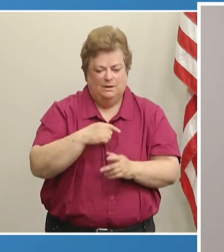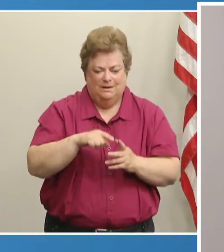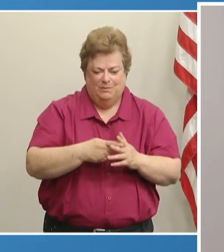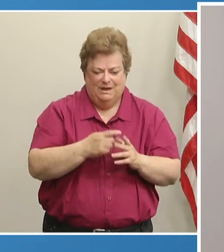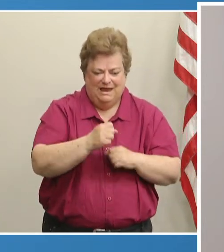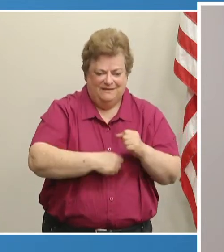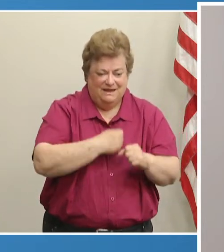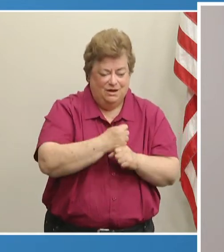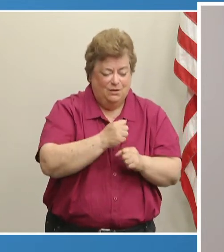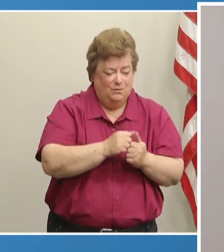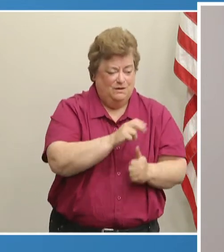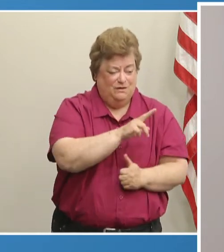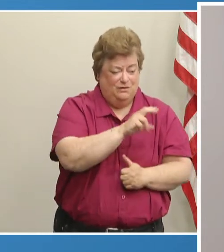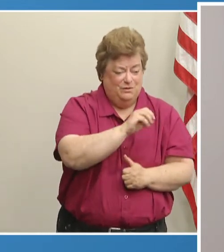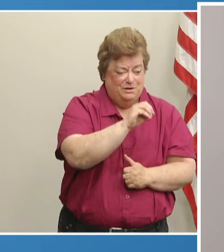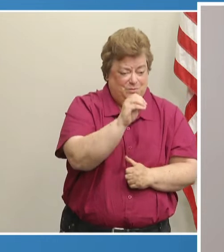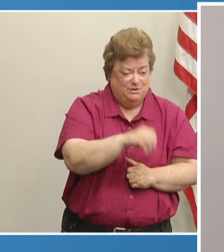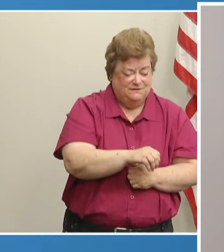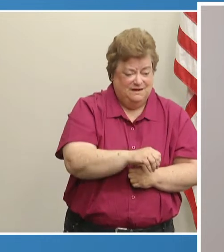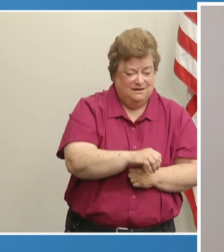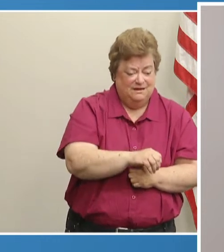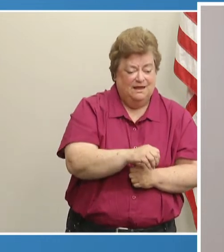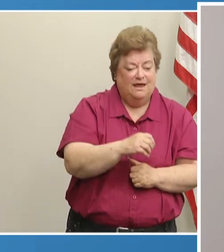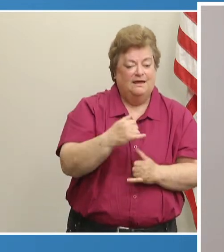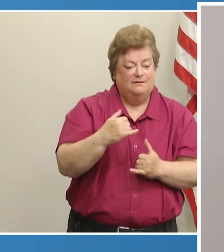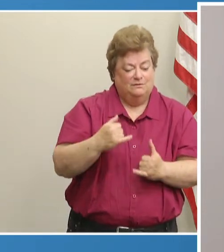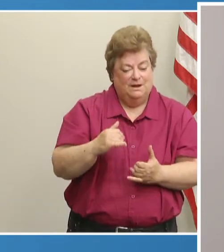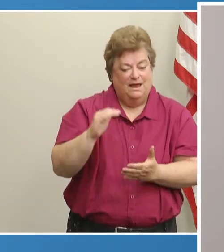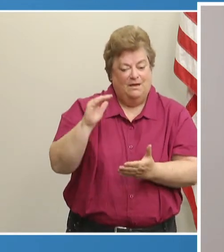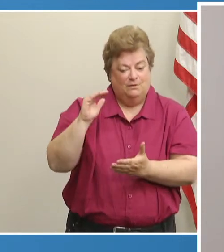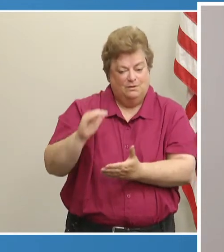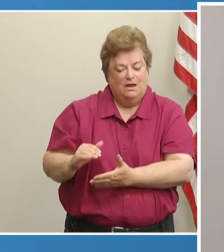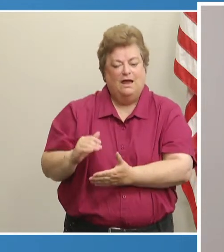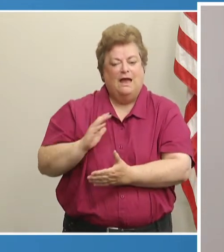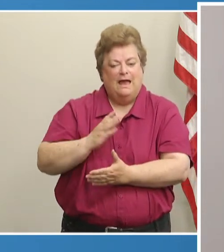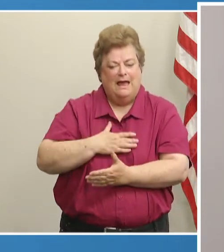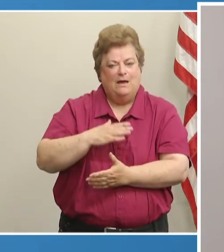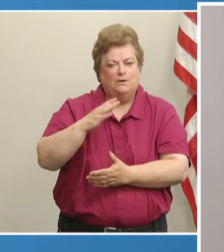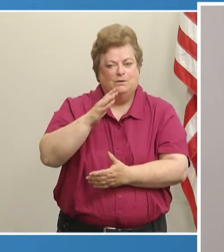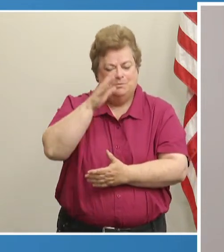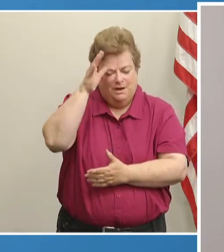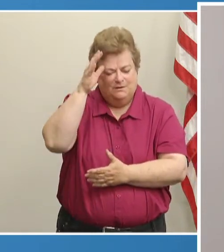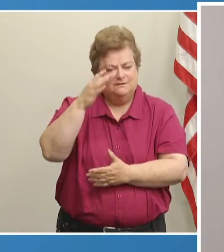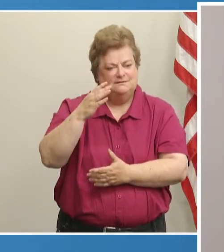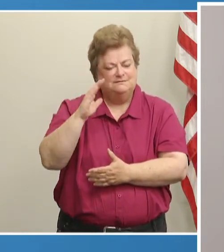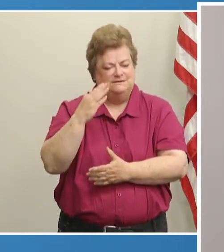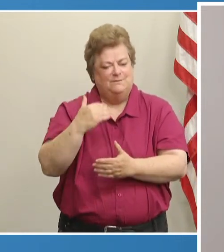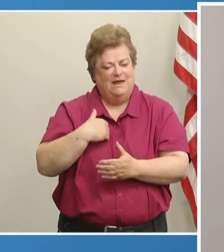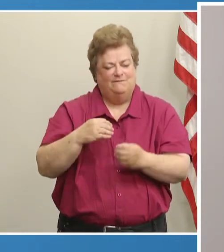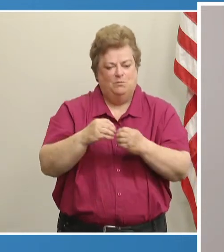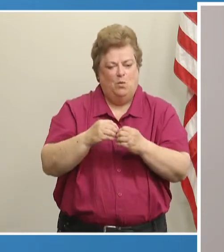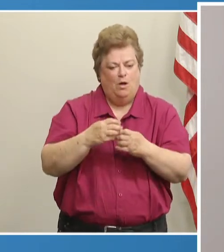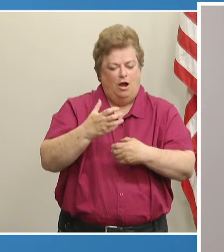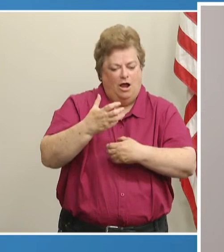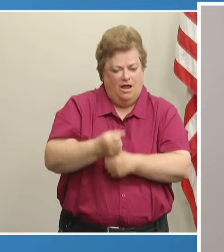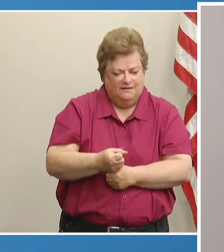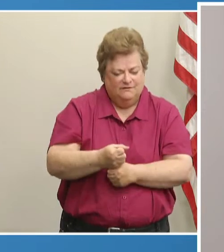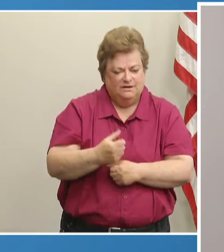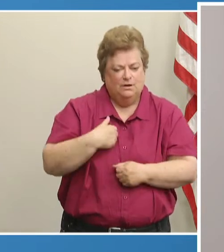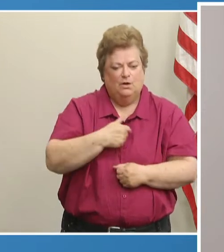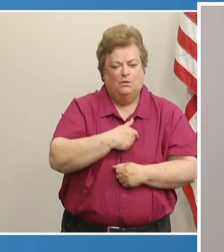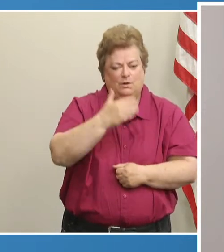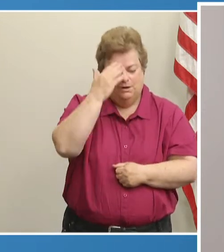over 30%. I believe that reflects that more of our parents have confidence in how safe our schools are. And we know this, with